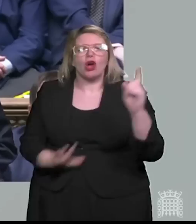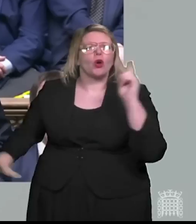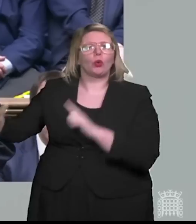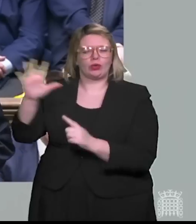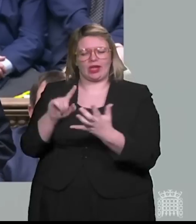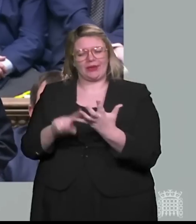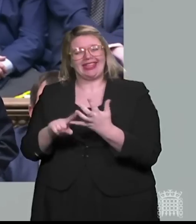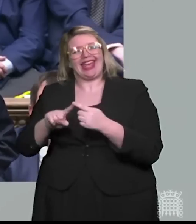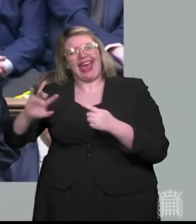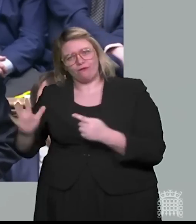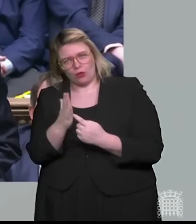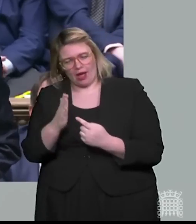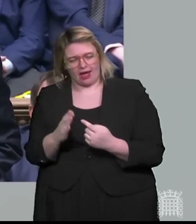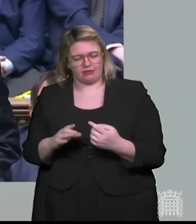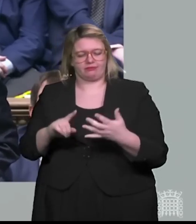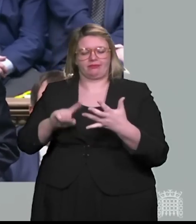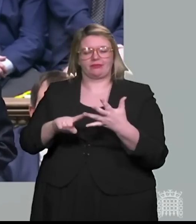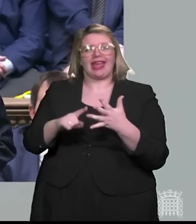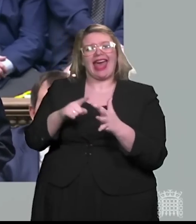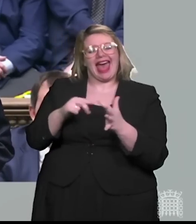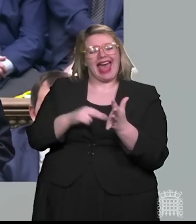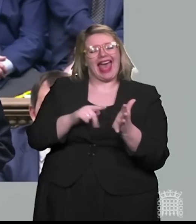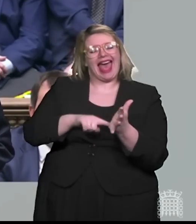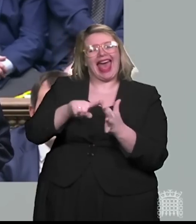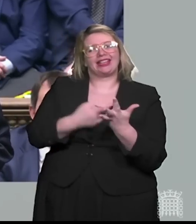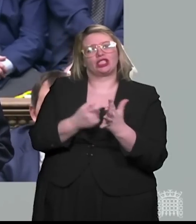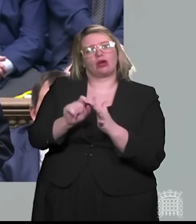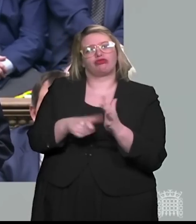second E, enterprise. We need to be,